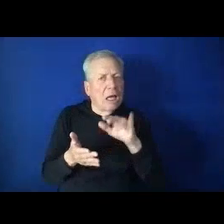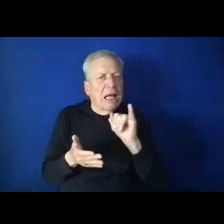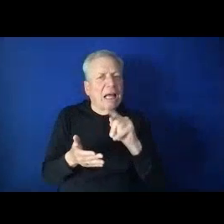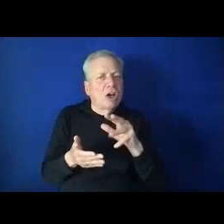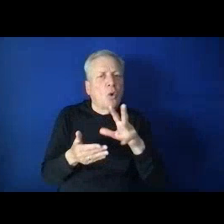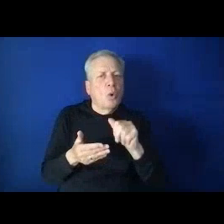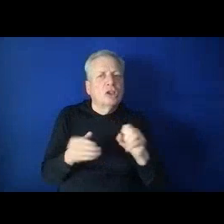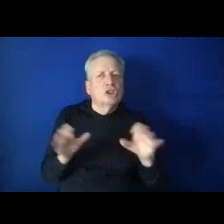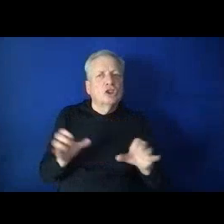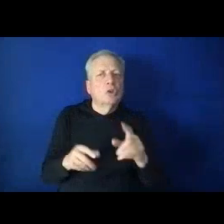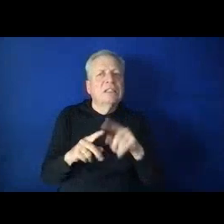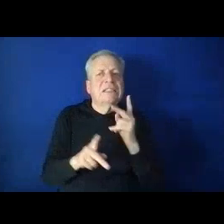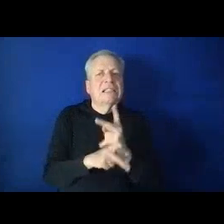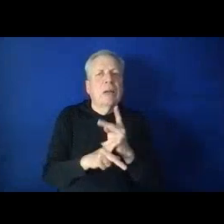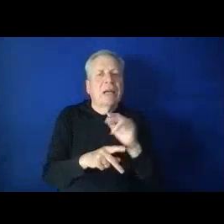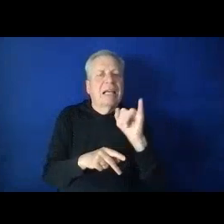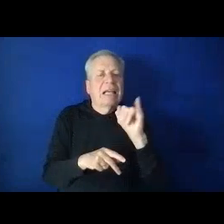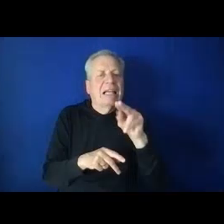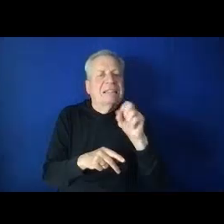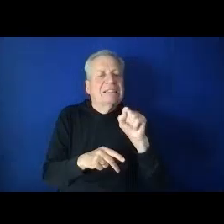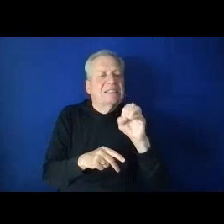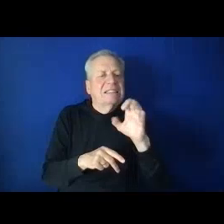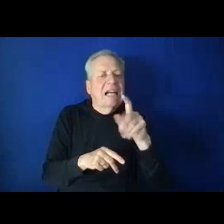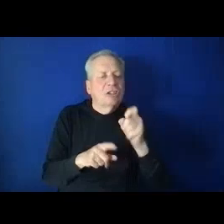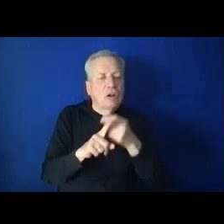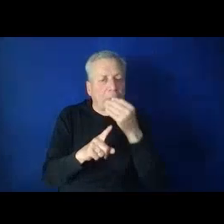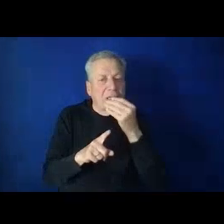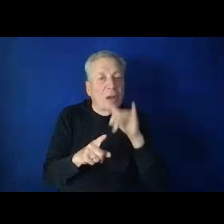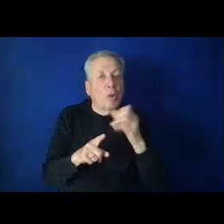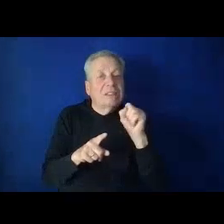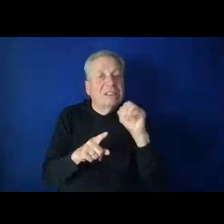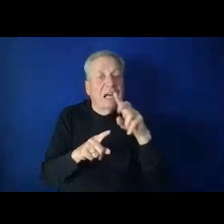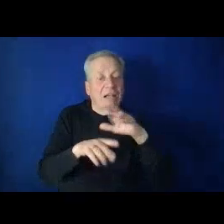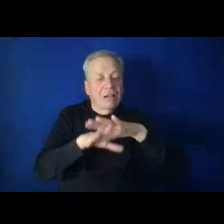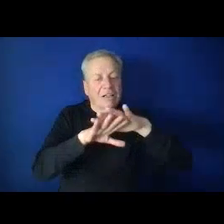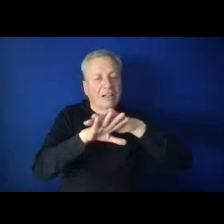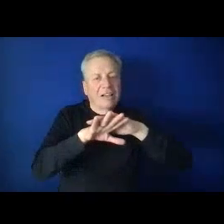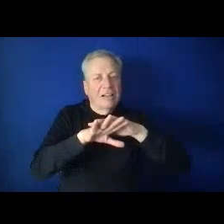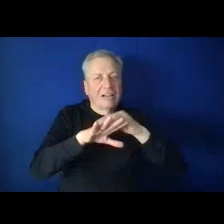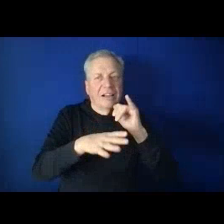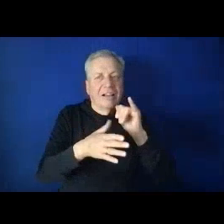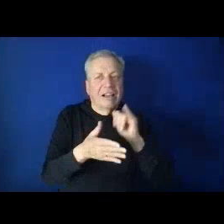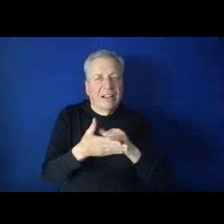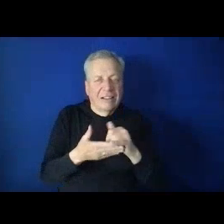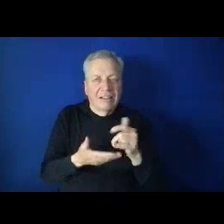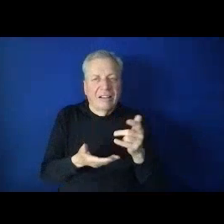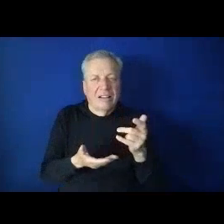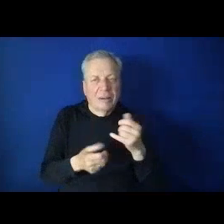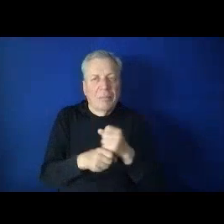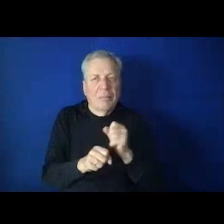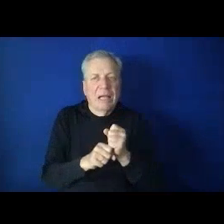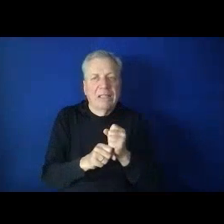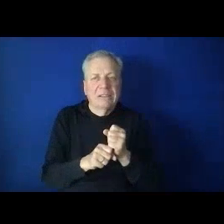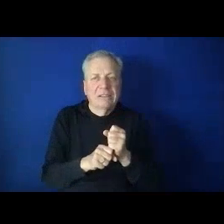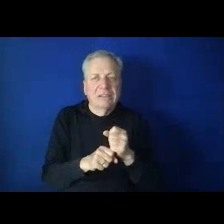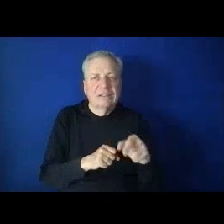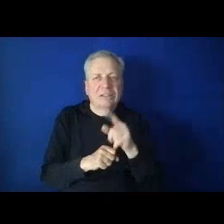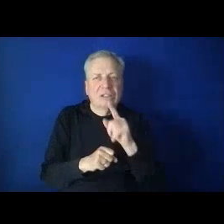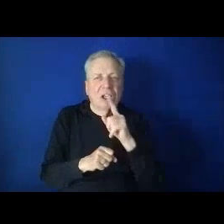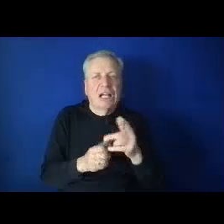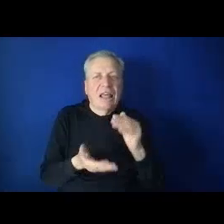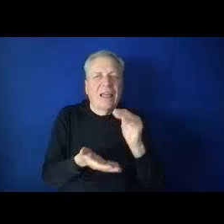just keeping insects from eating it, because that sand wears down their mandibles and makes them